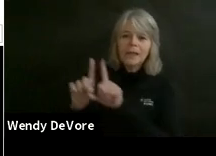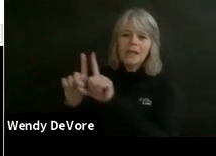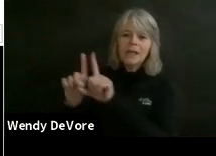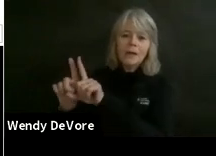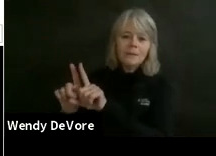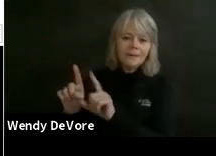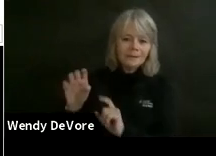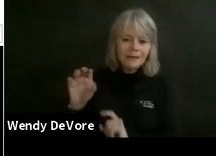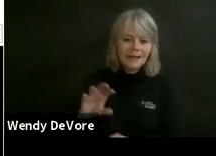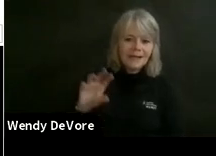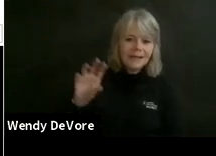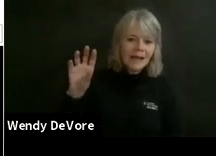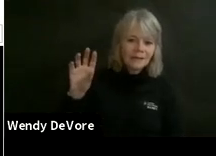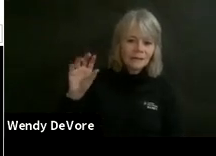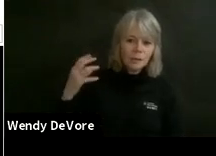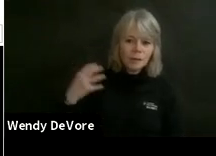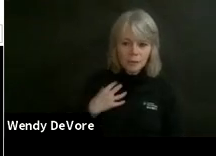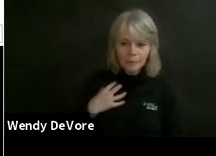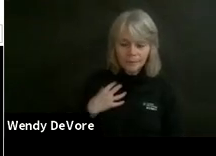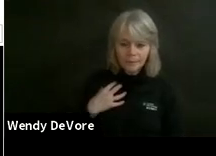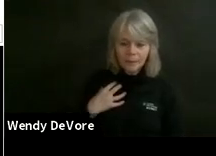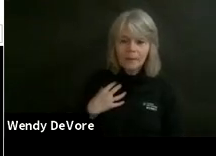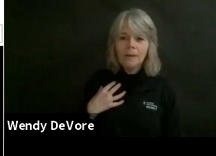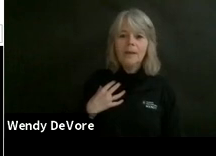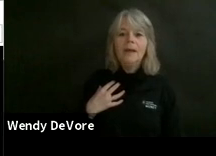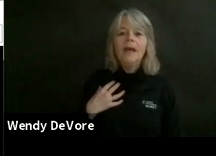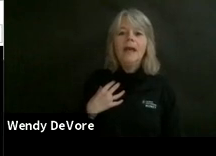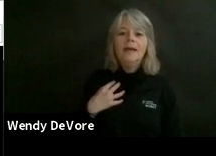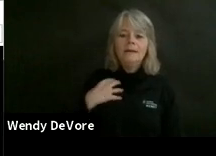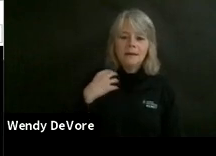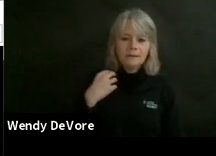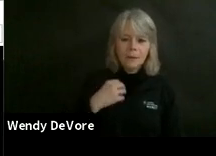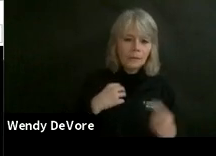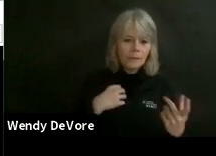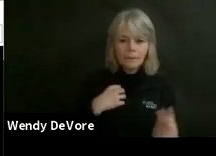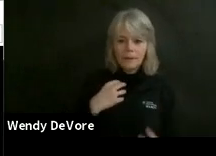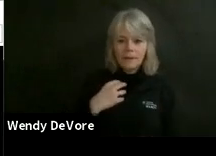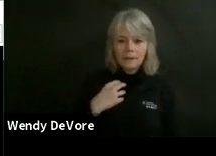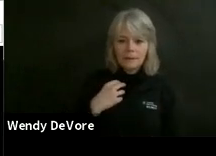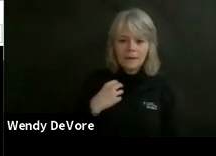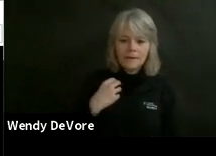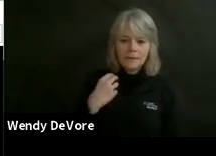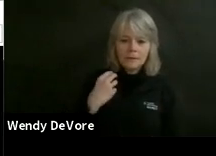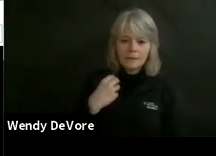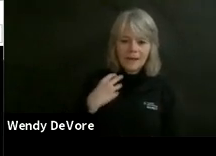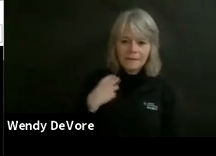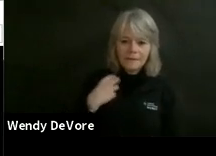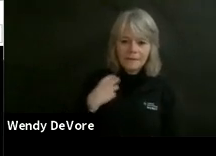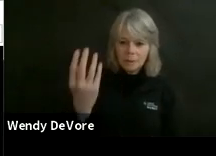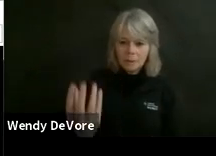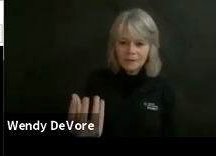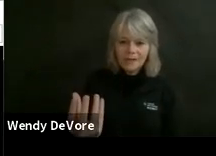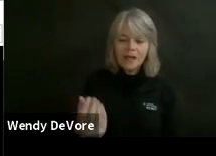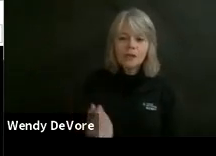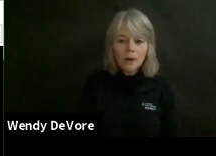is going to be seated next to you. And so the deaf